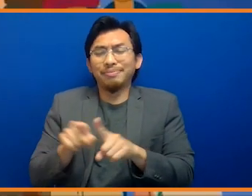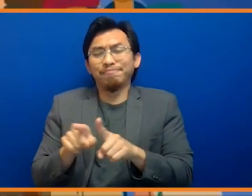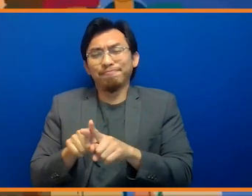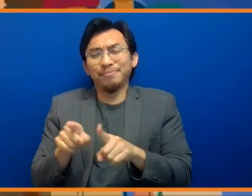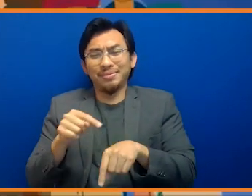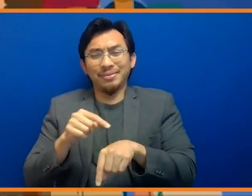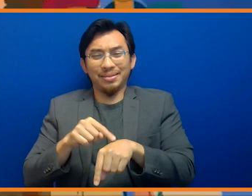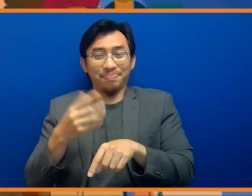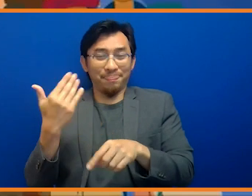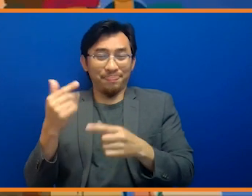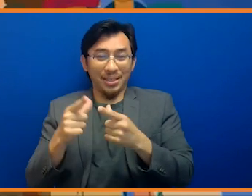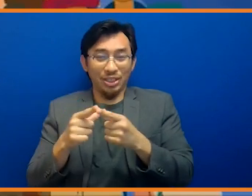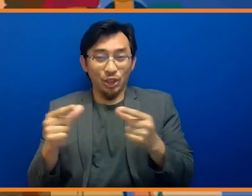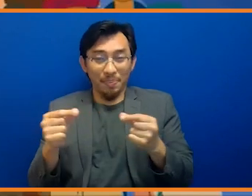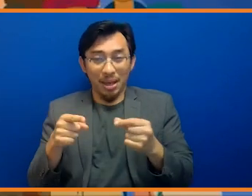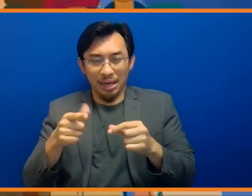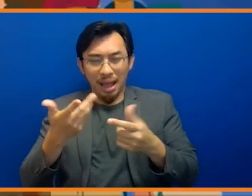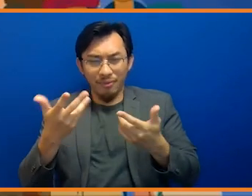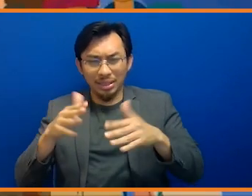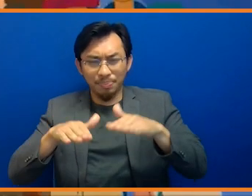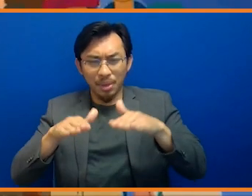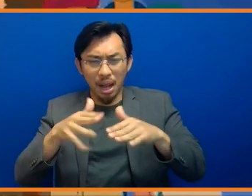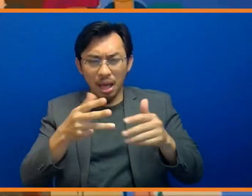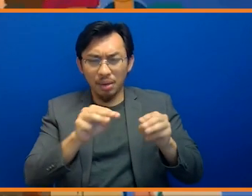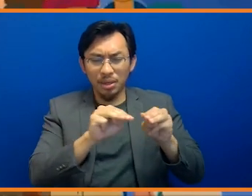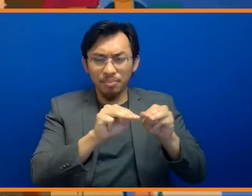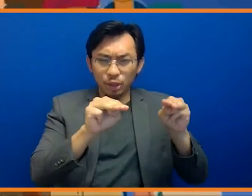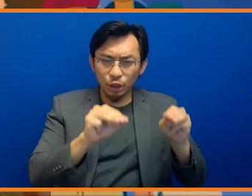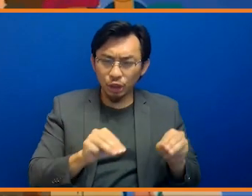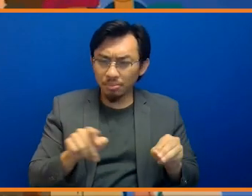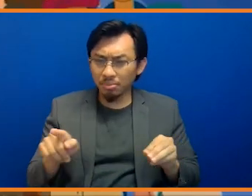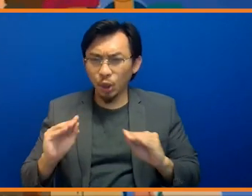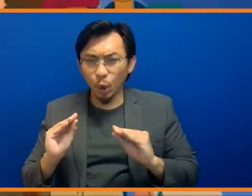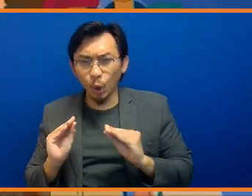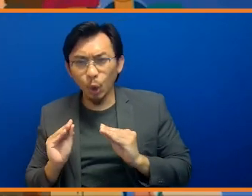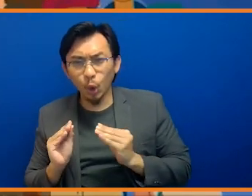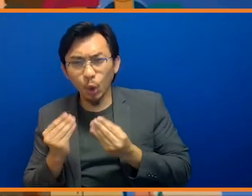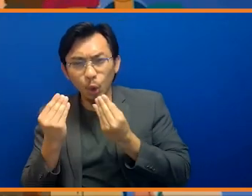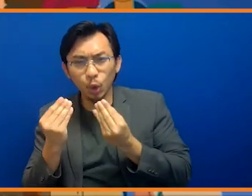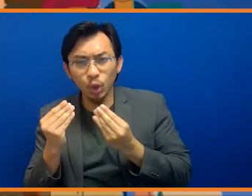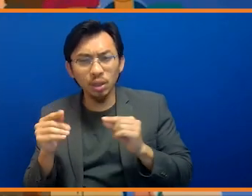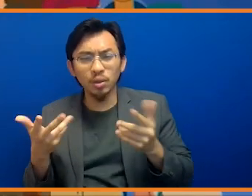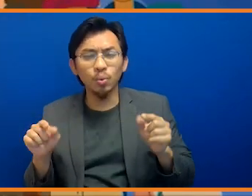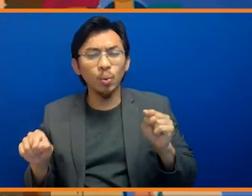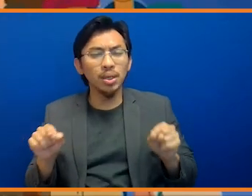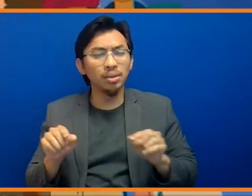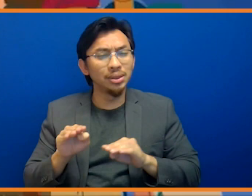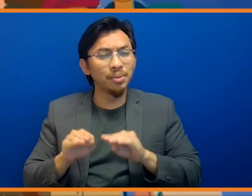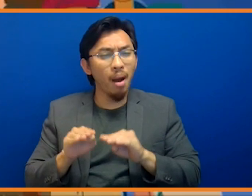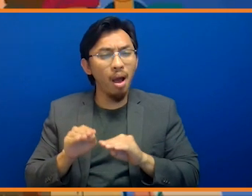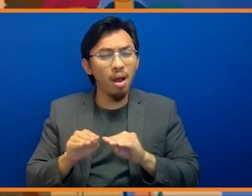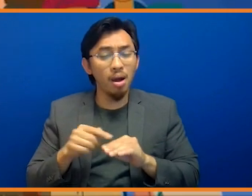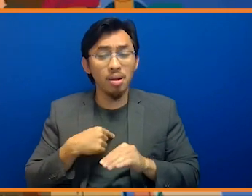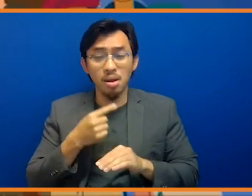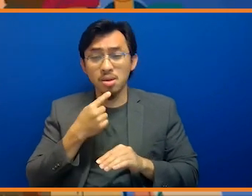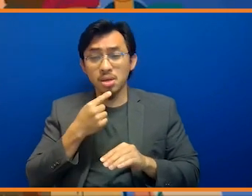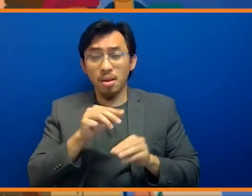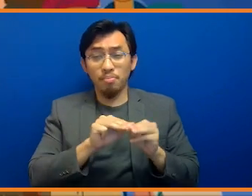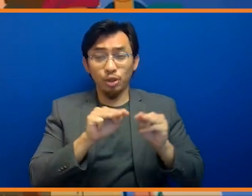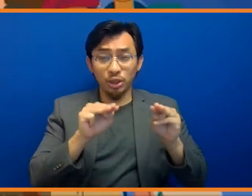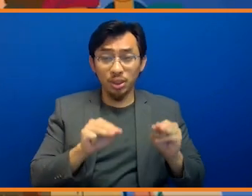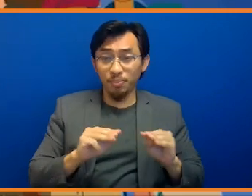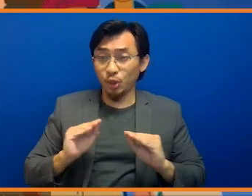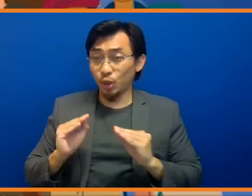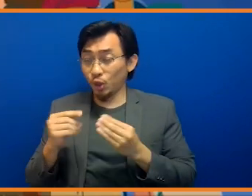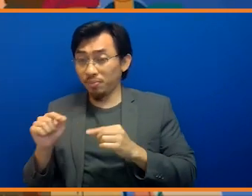time in Japan, what is the similar between museum and youth? Museum and youth. I said that museum and